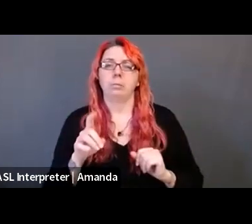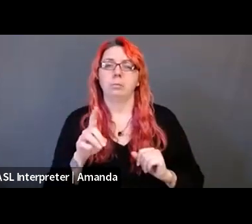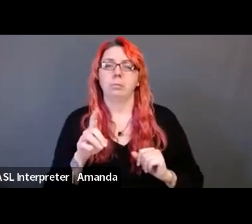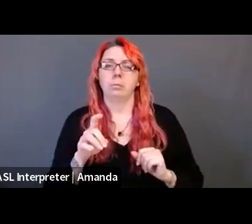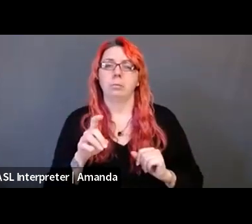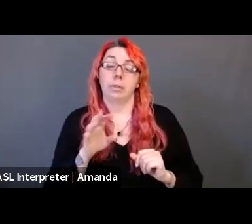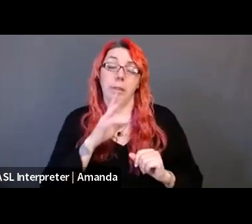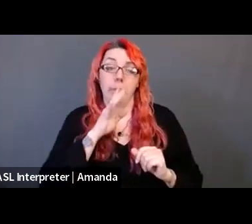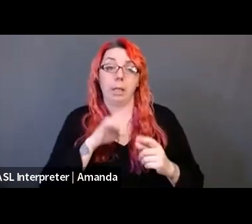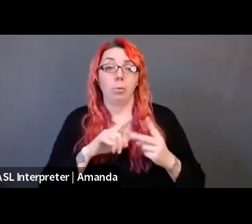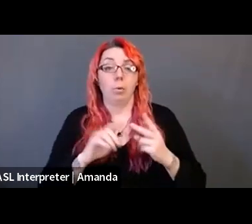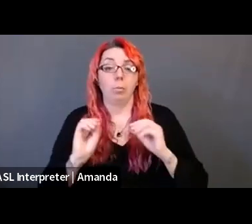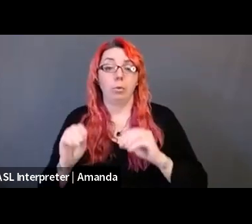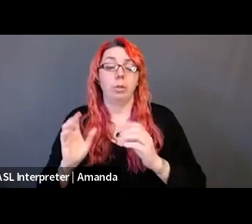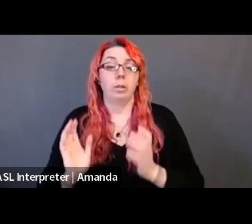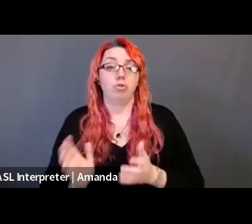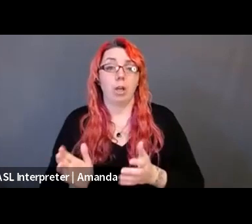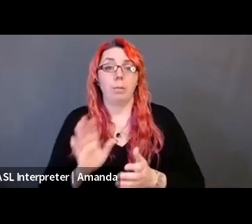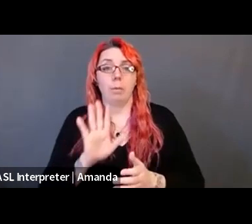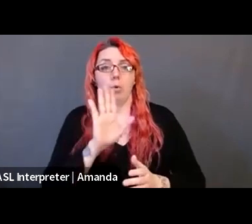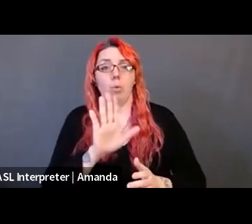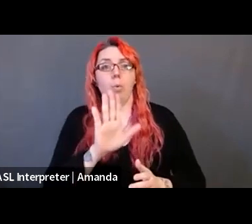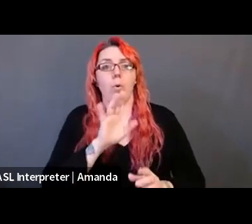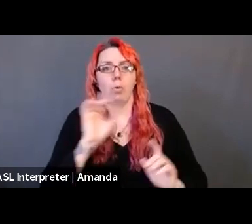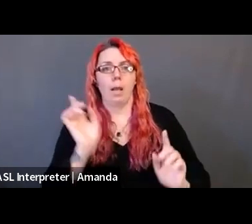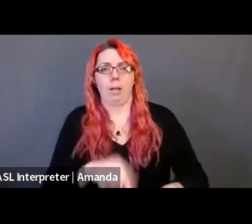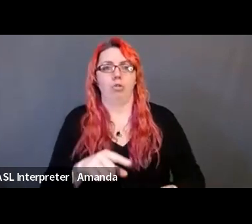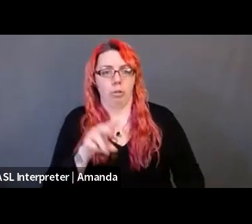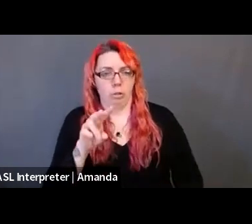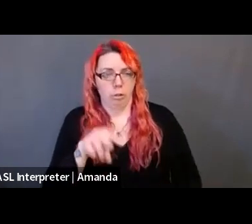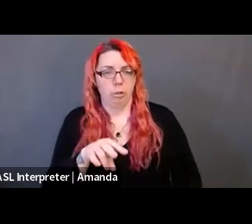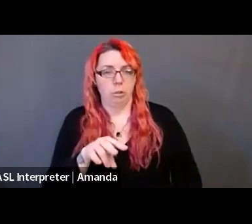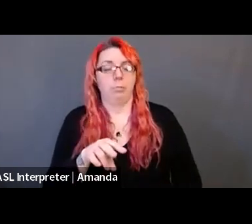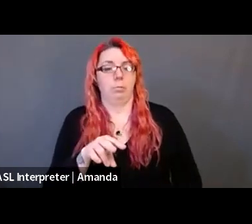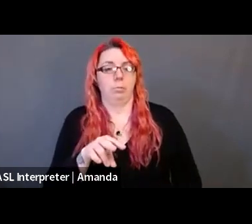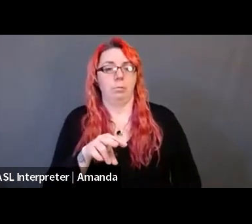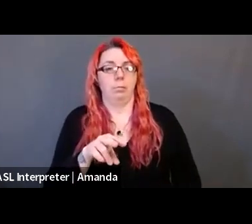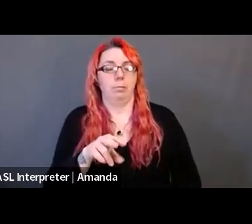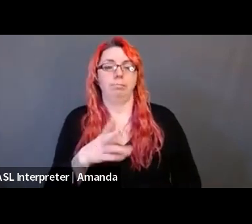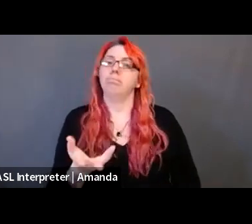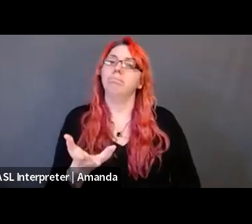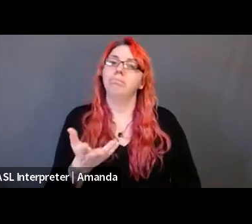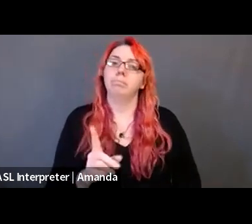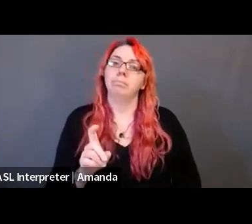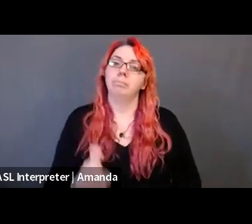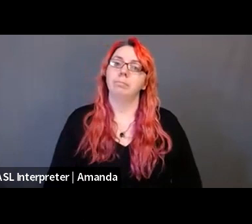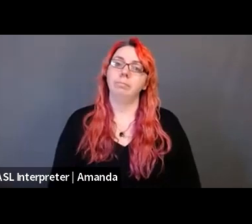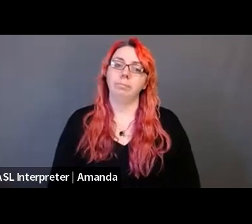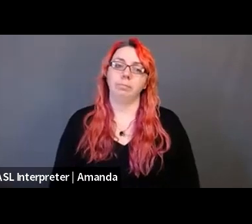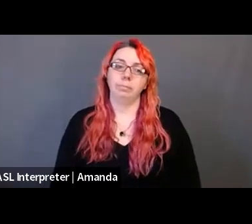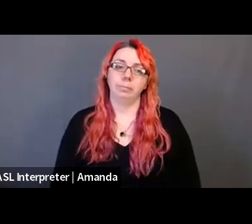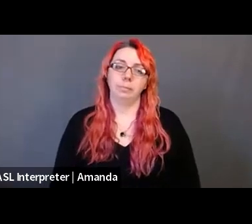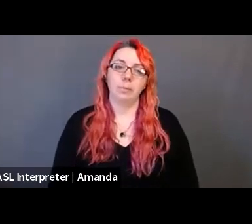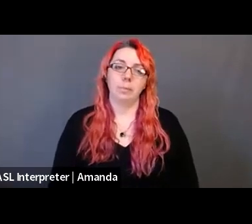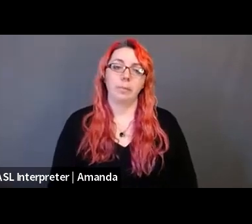out louder if you want. So when I read out loud, this is literally what it's like to be a part of a marginalized group. Politeness is met with a